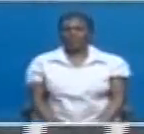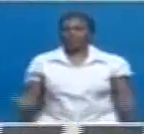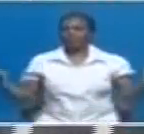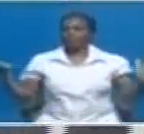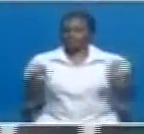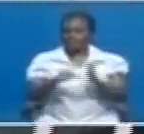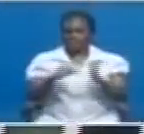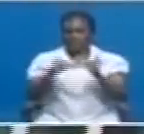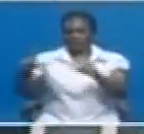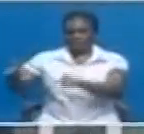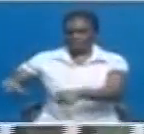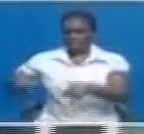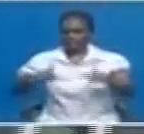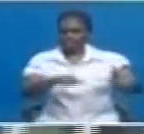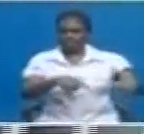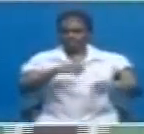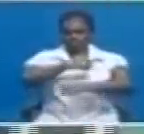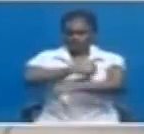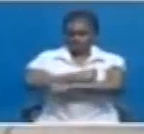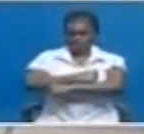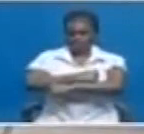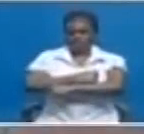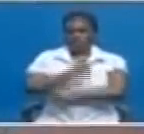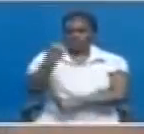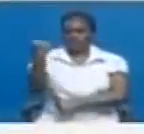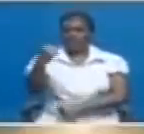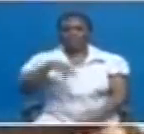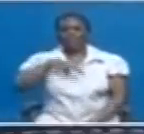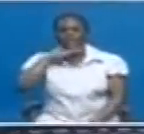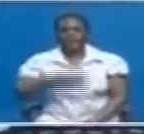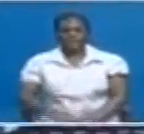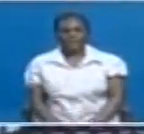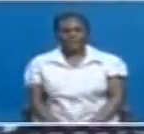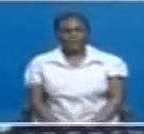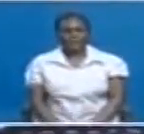Disaster at a Limuru school as fire claims 3 lives.